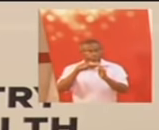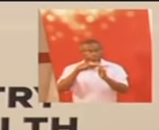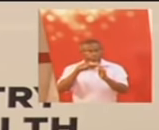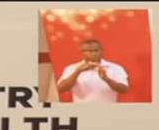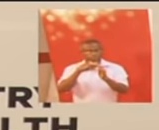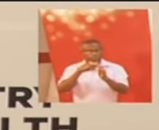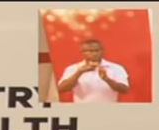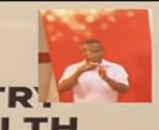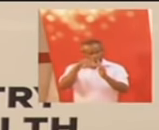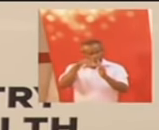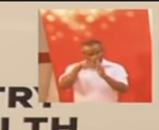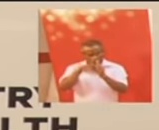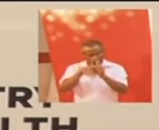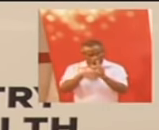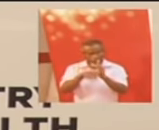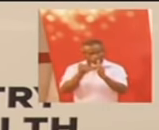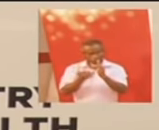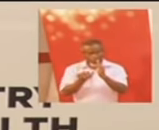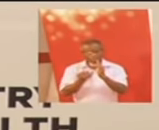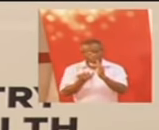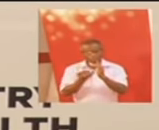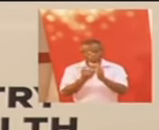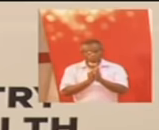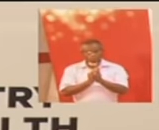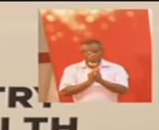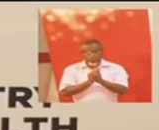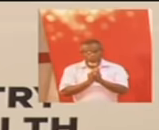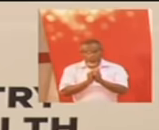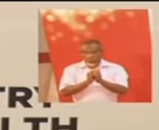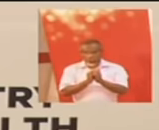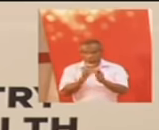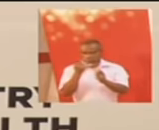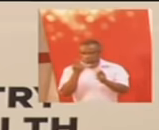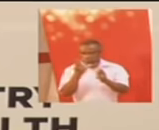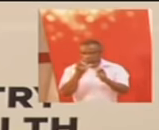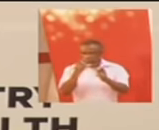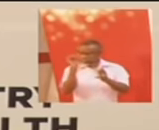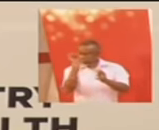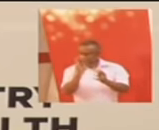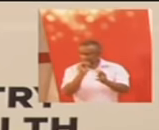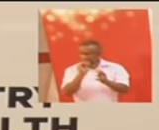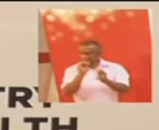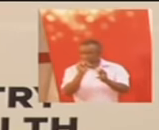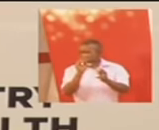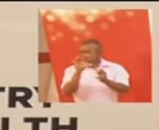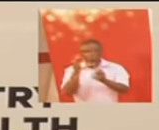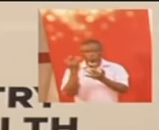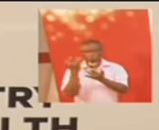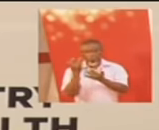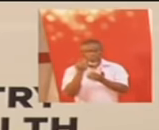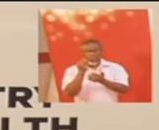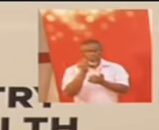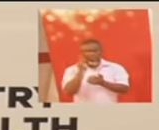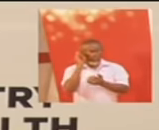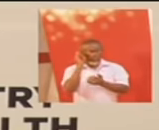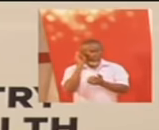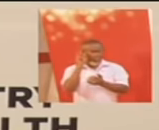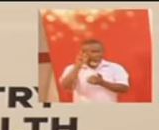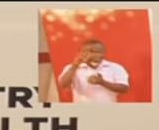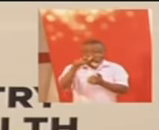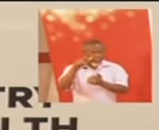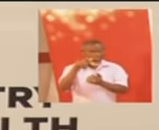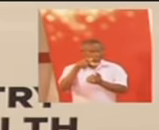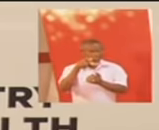a downtrending again. In terms of the magnitude of it, I will wait a little later on in the week before we quantify what happens for the